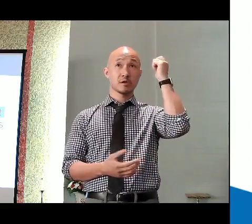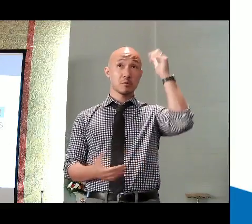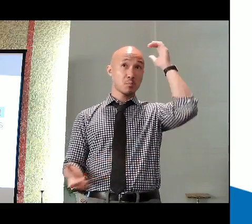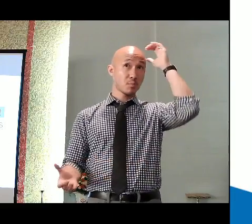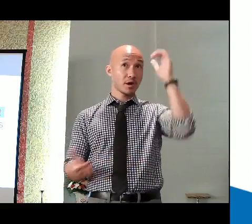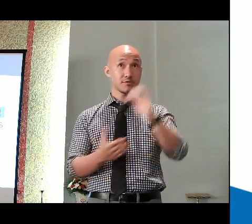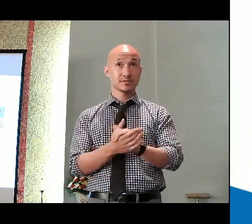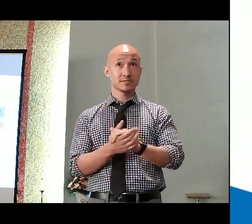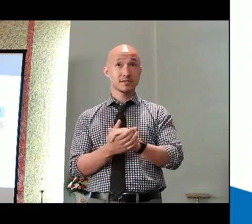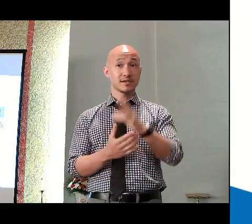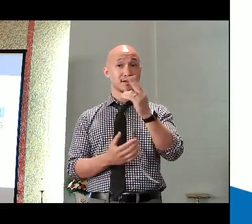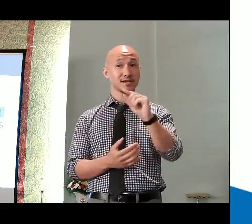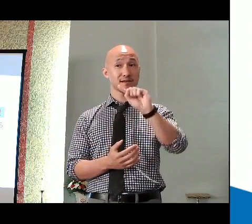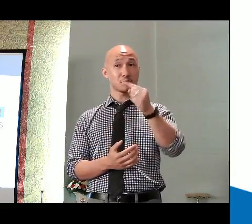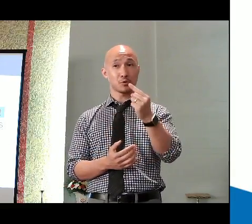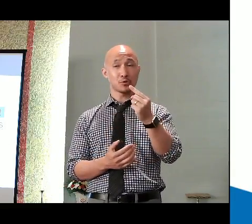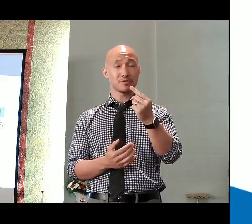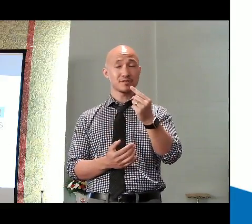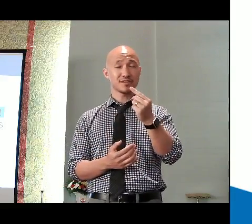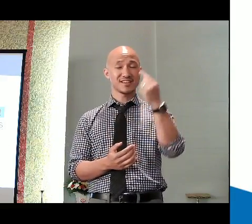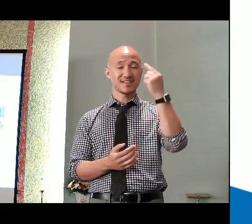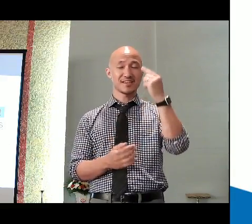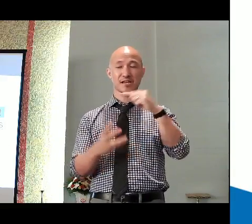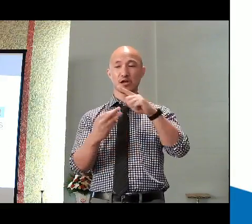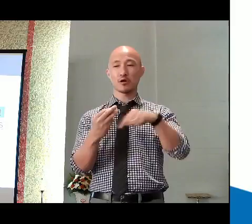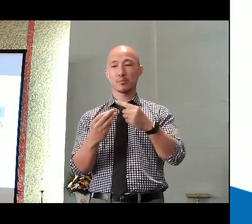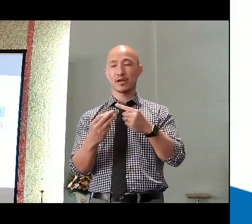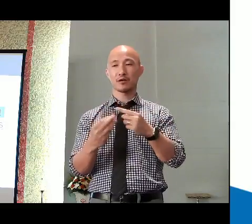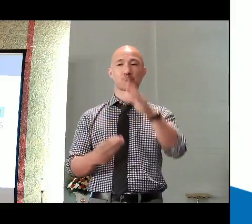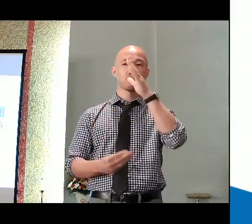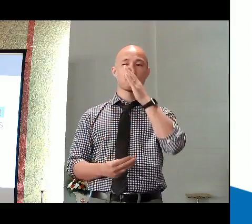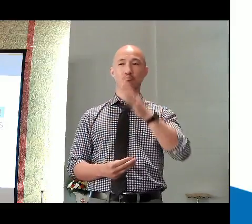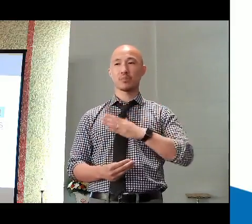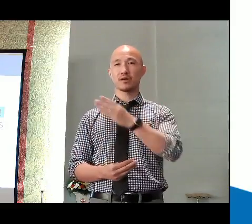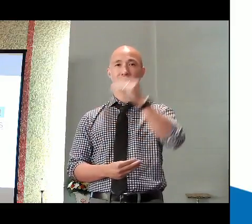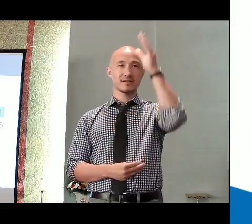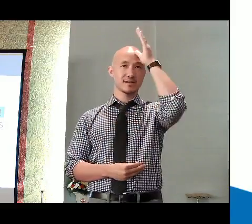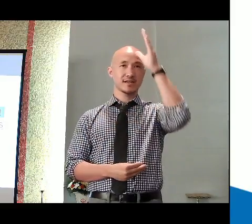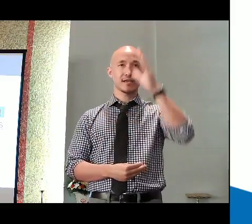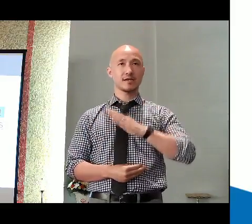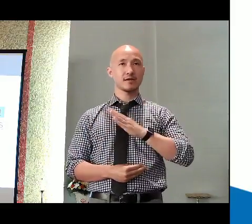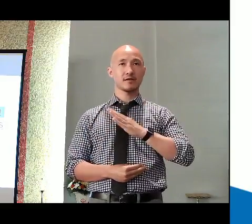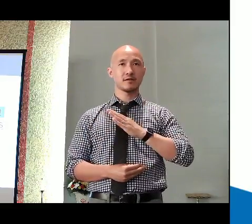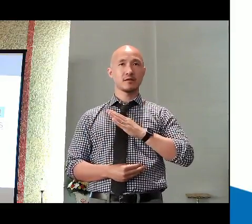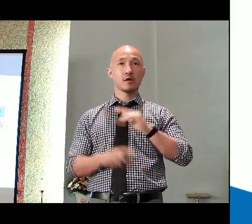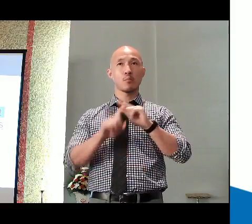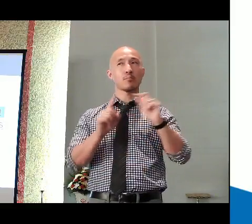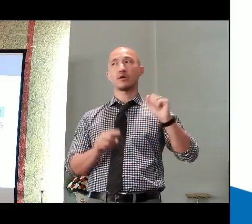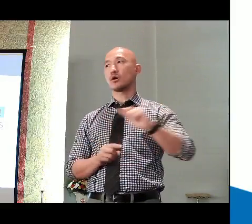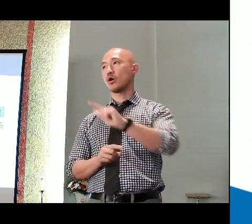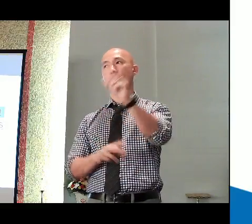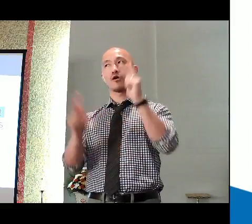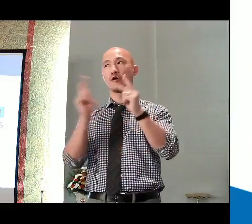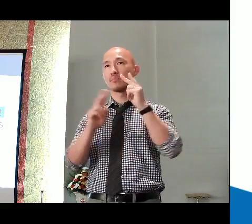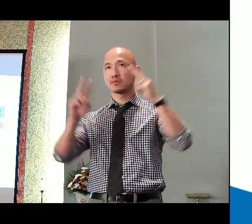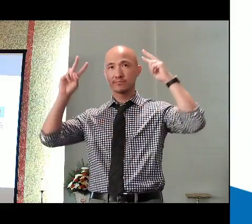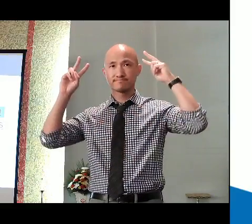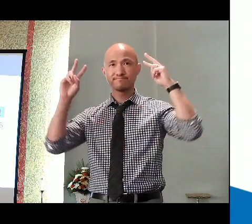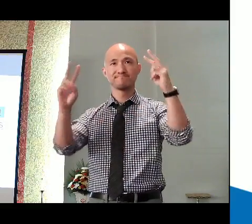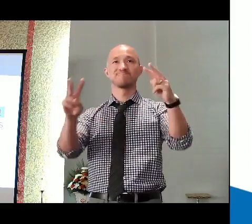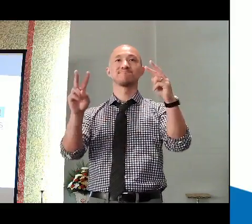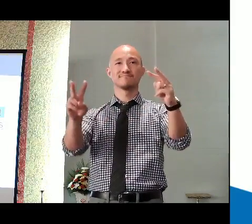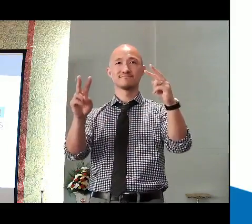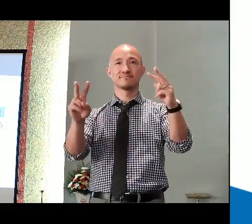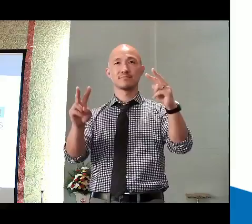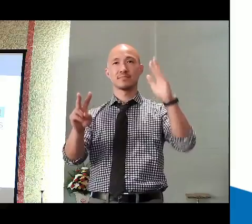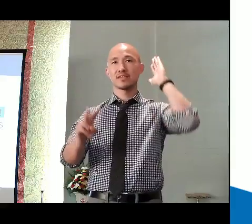business. That's why weddings are public knowledge. That's why the celebrations